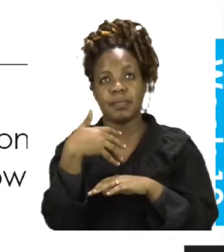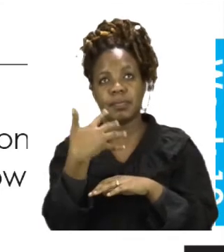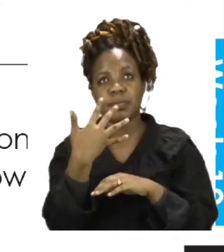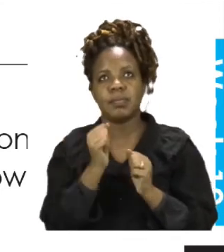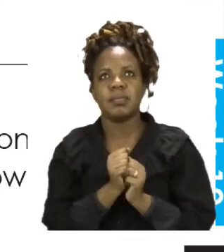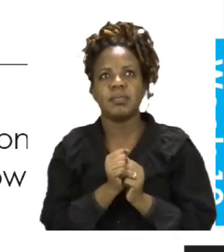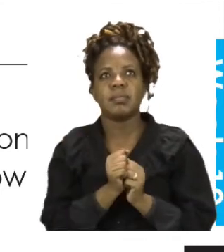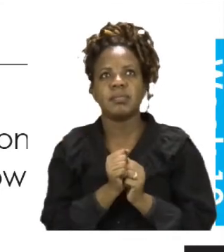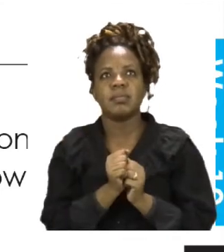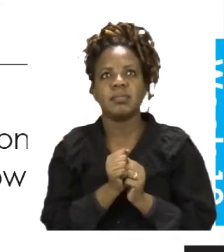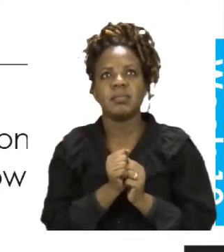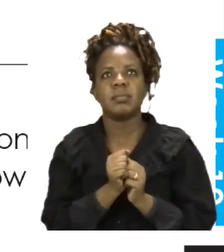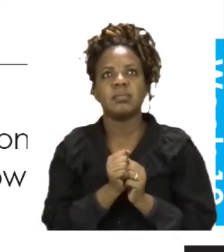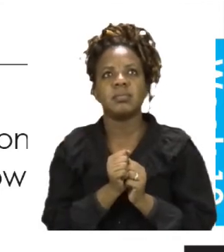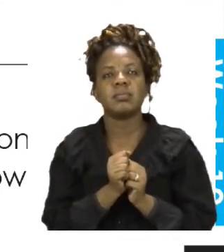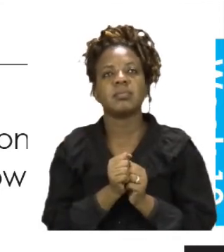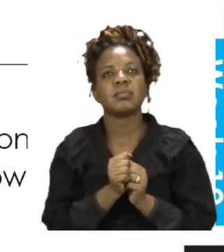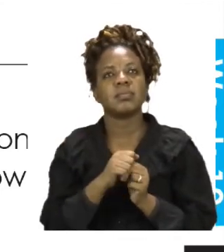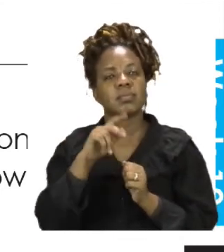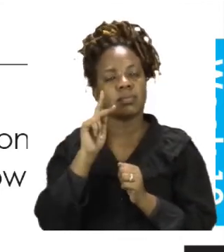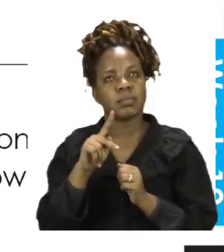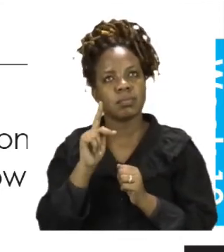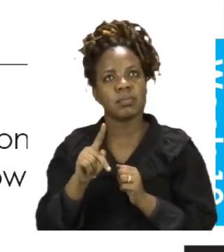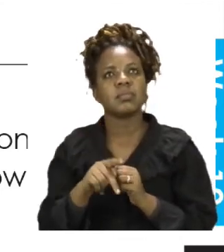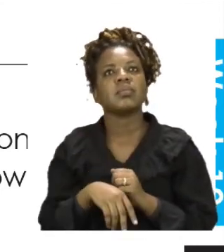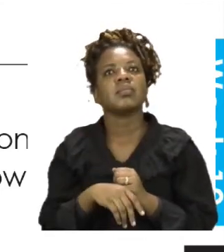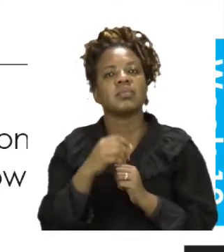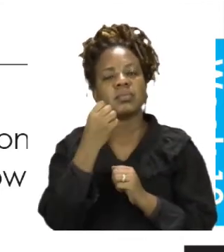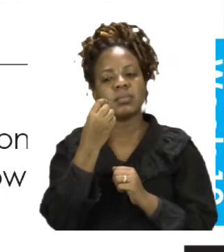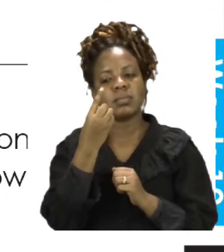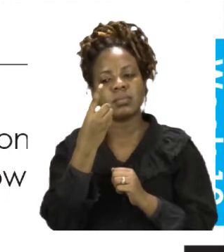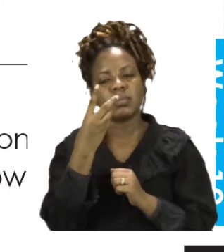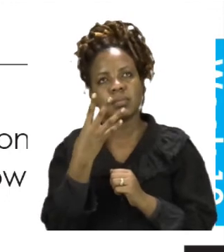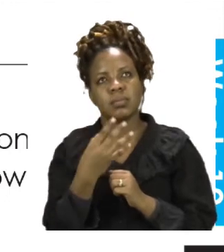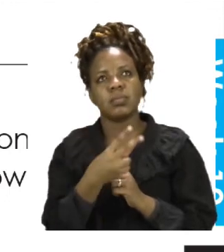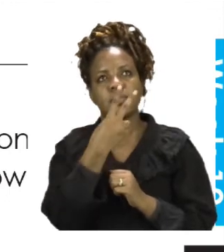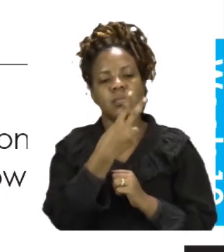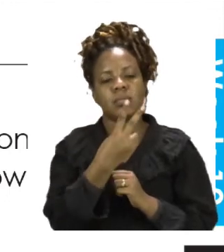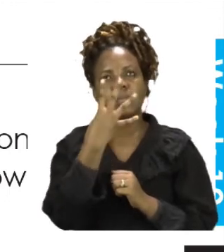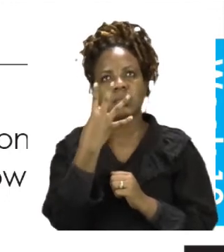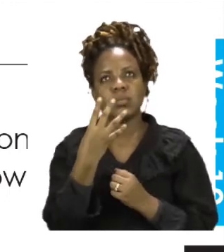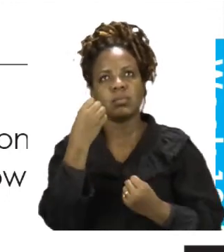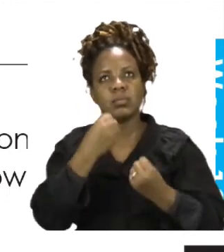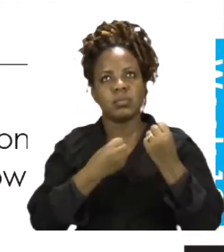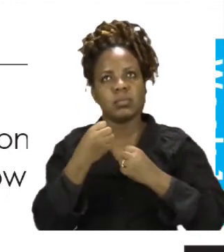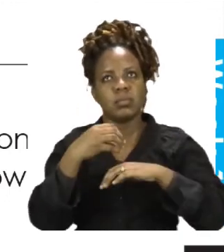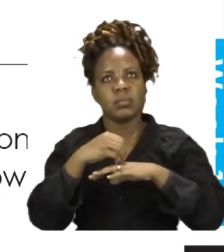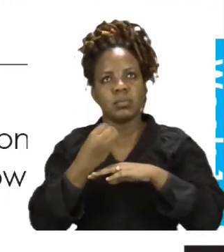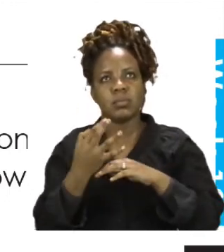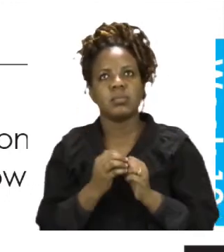She counted 24 more cars on Saturday. How